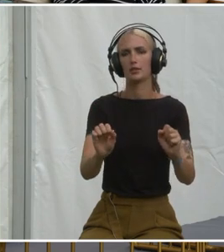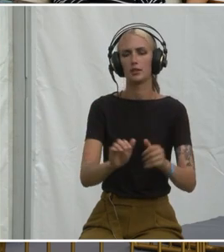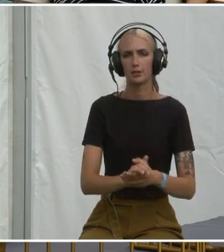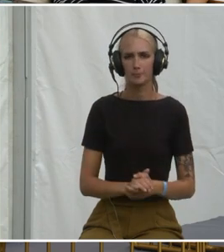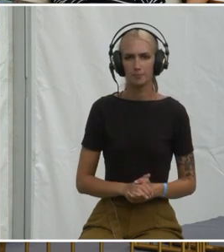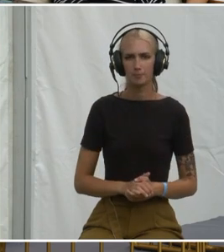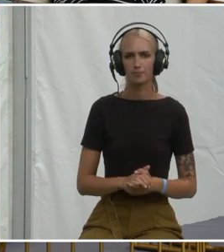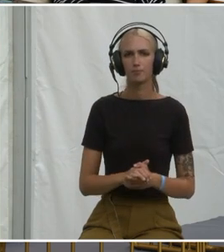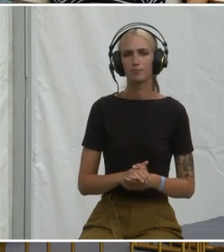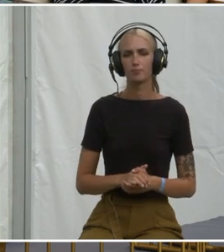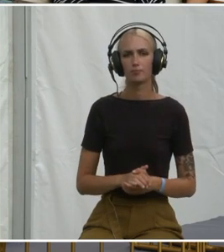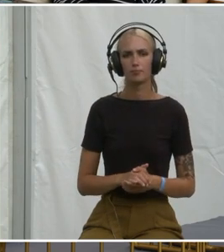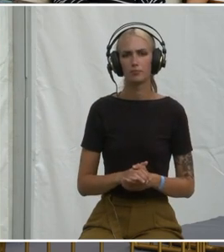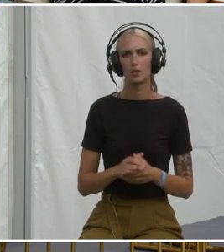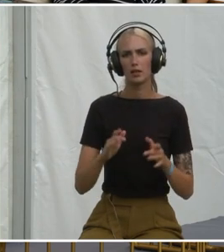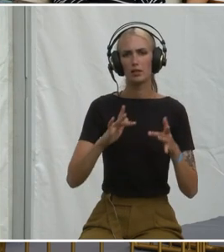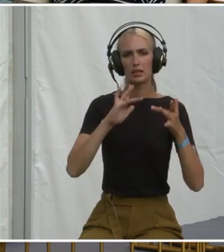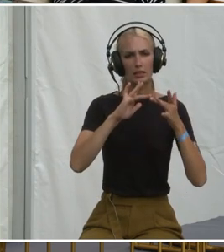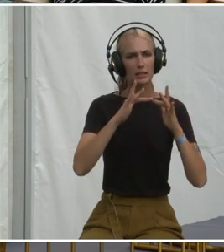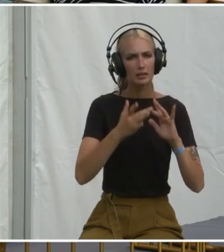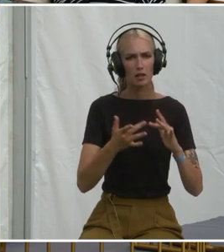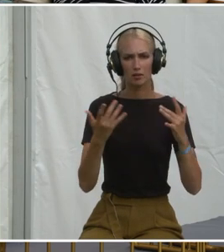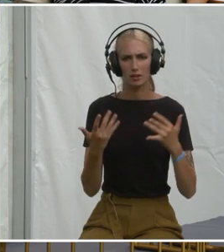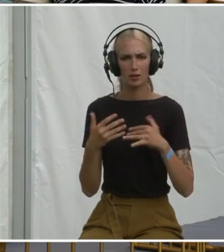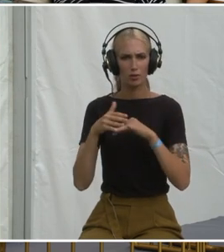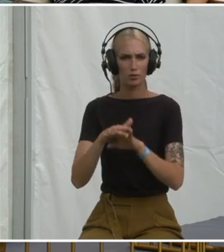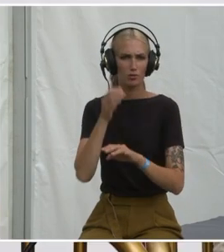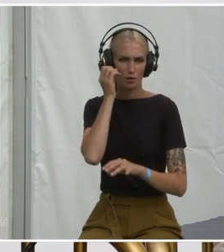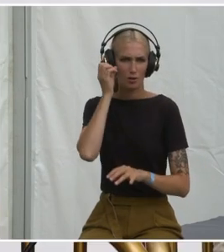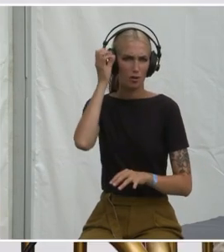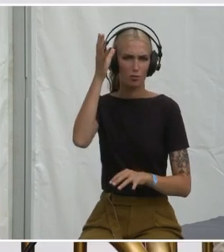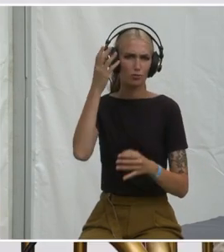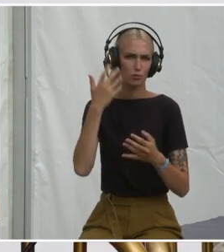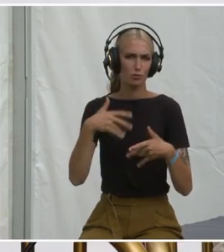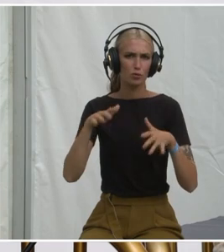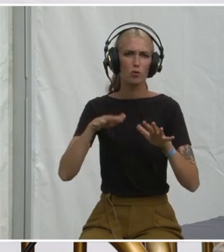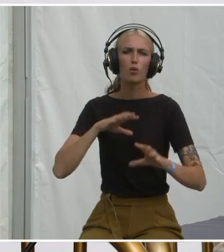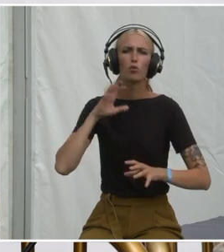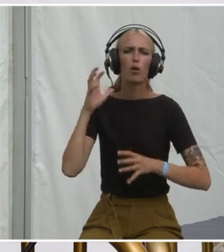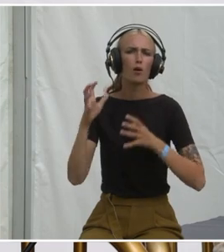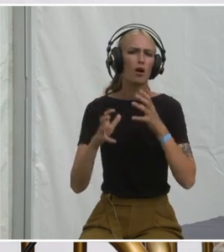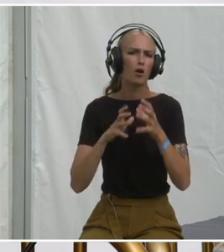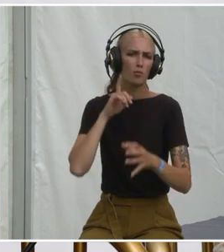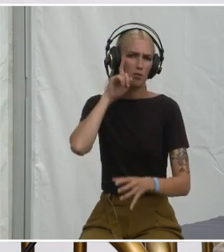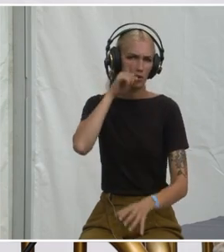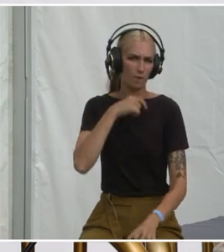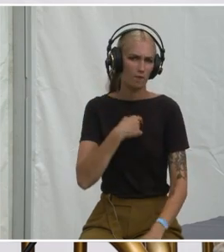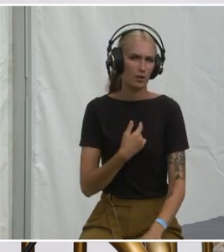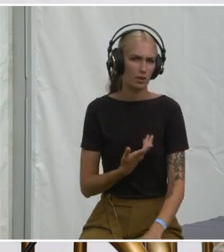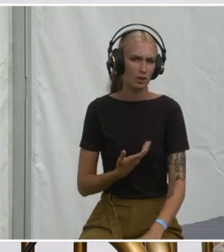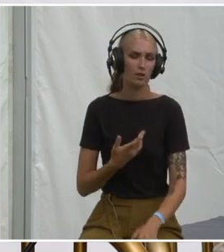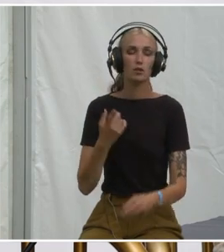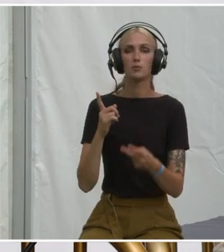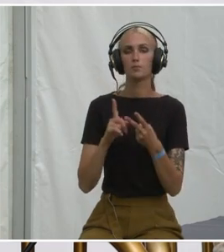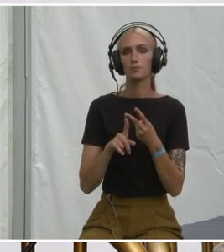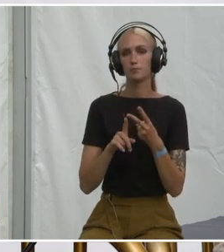an integrated part of academic life, I think, all around the world. And the second thing, maybe with this